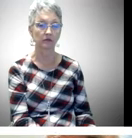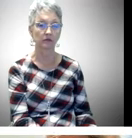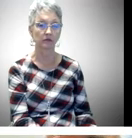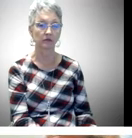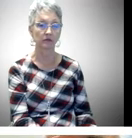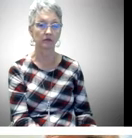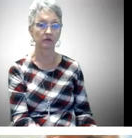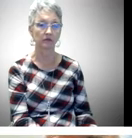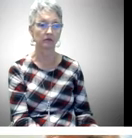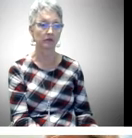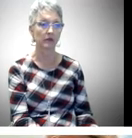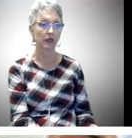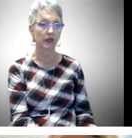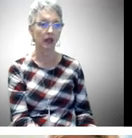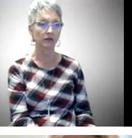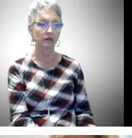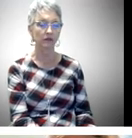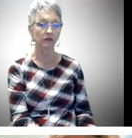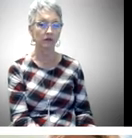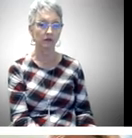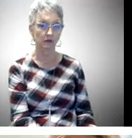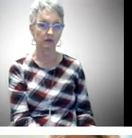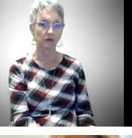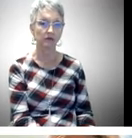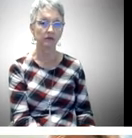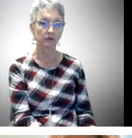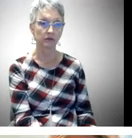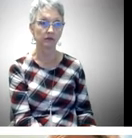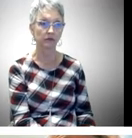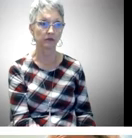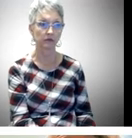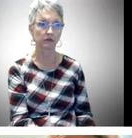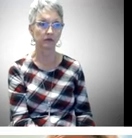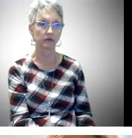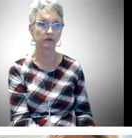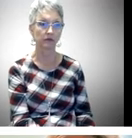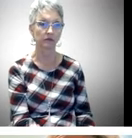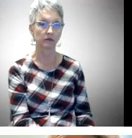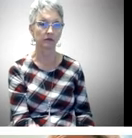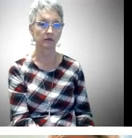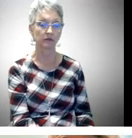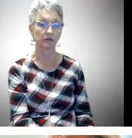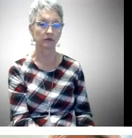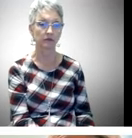would hope you could get that. But if you have someone who's inappropriately placed in a state supported living